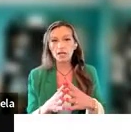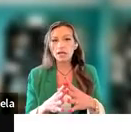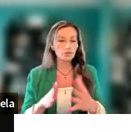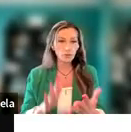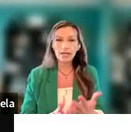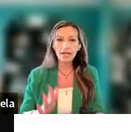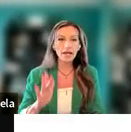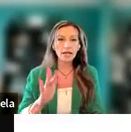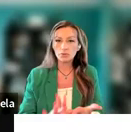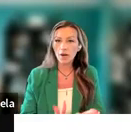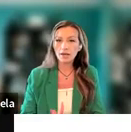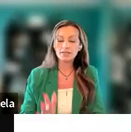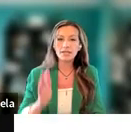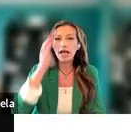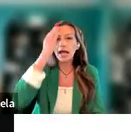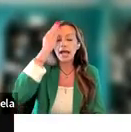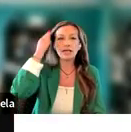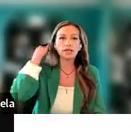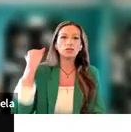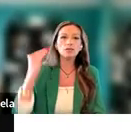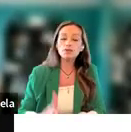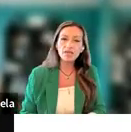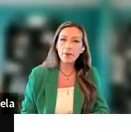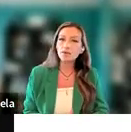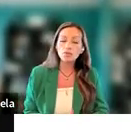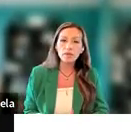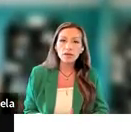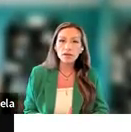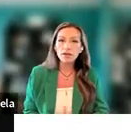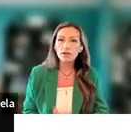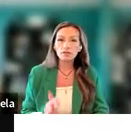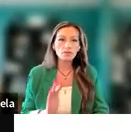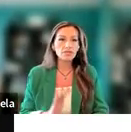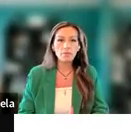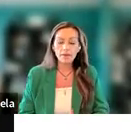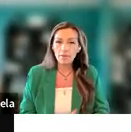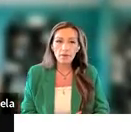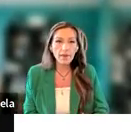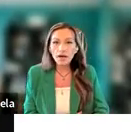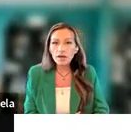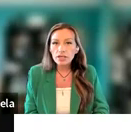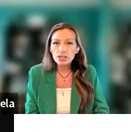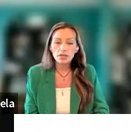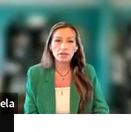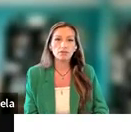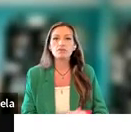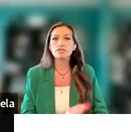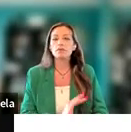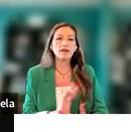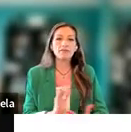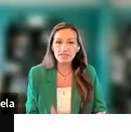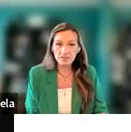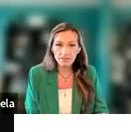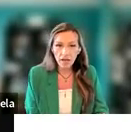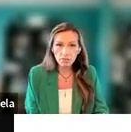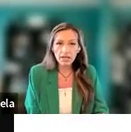beyond drinking and drugs and losing my career, losing my marriage, losing